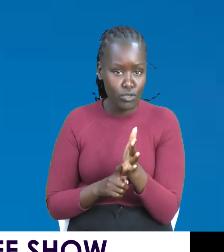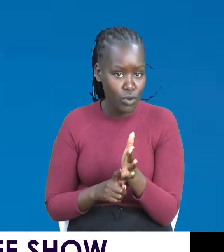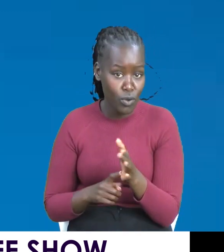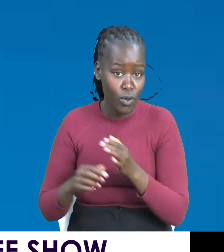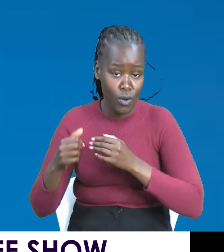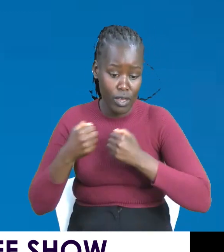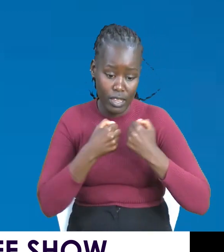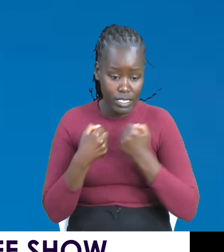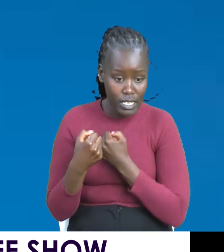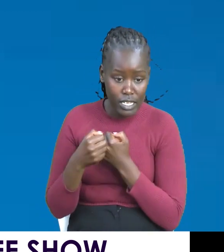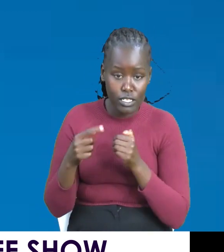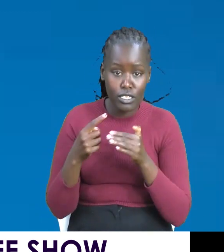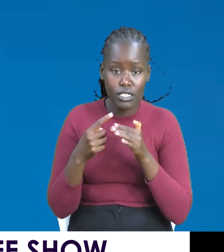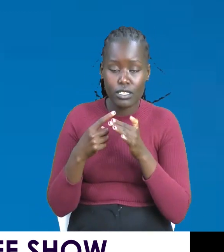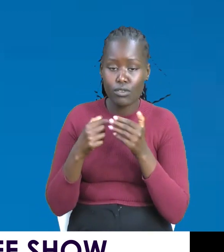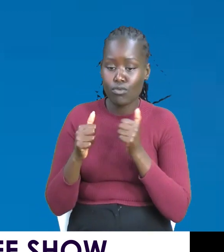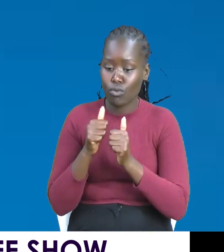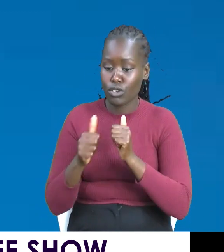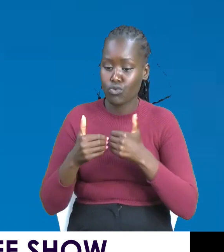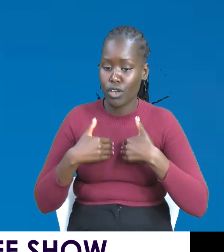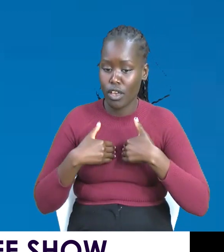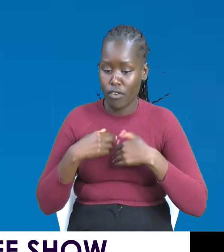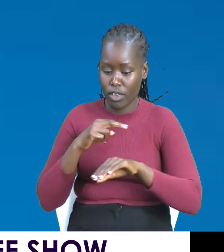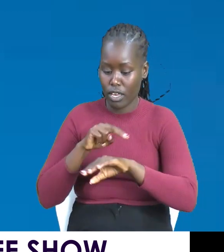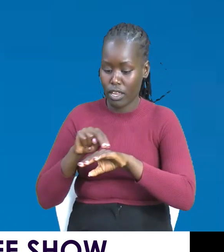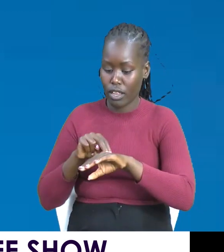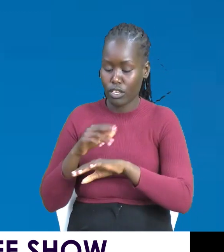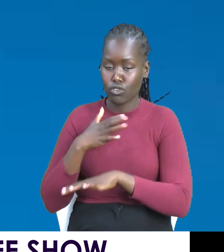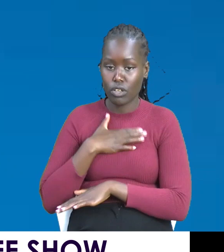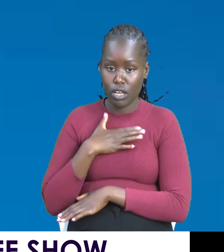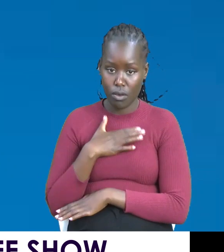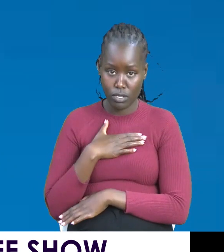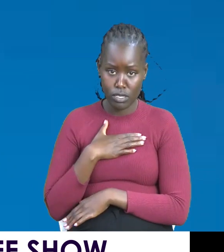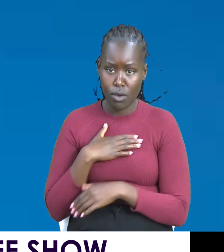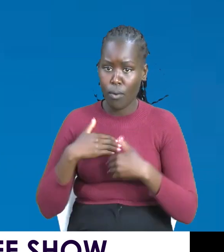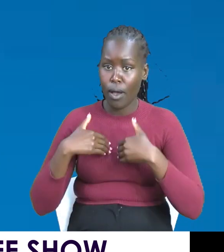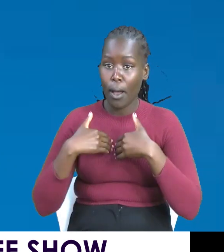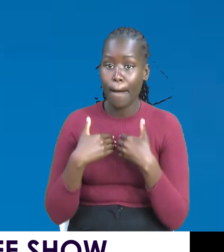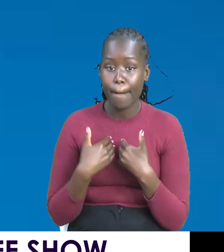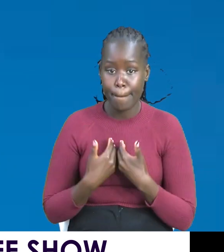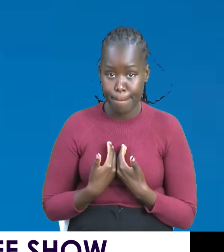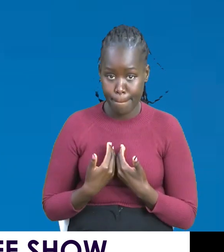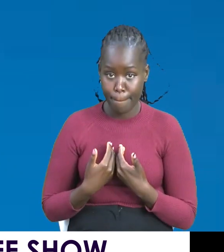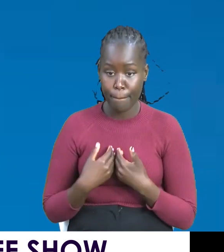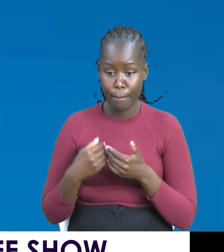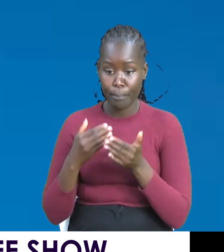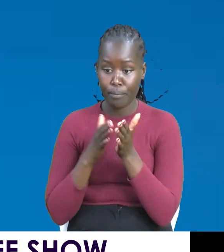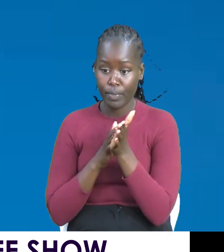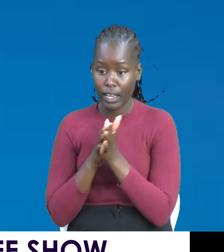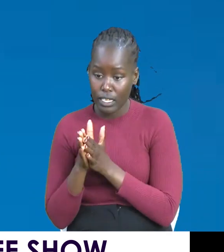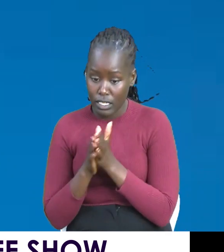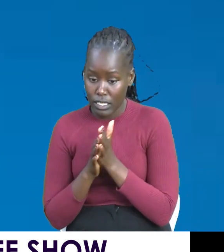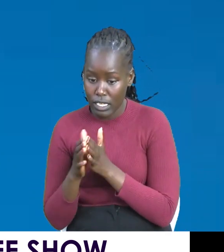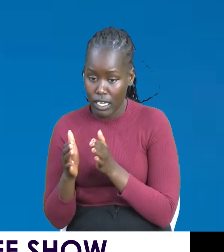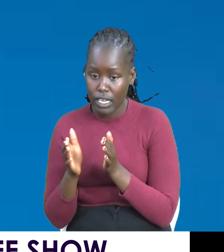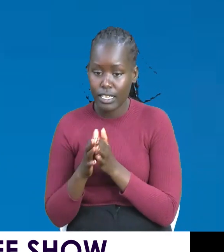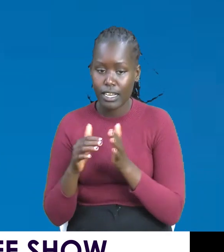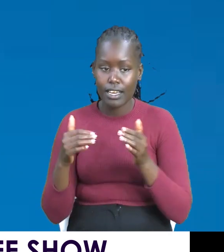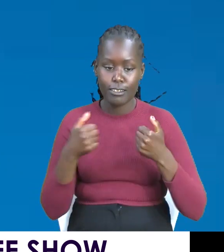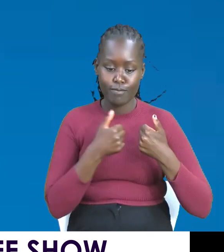we are facing in our nations? We are faced with very interesting and challenging